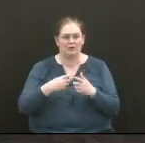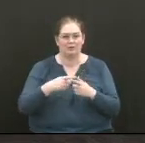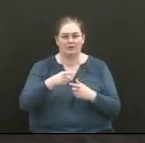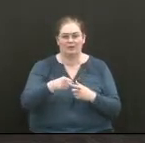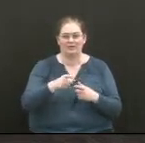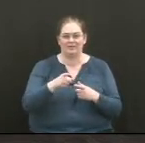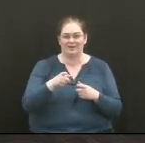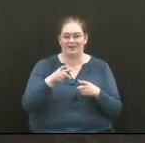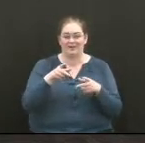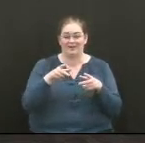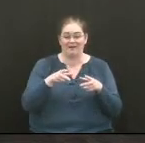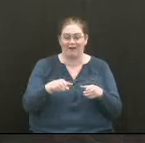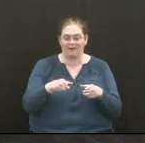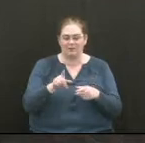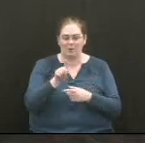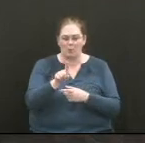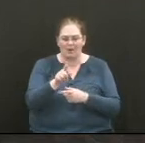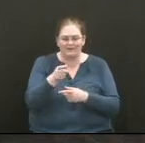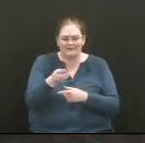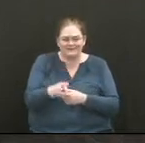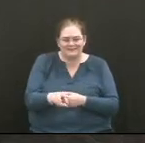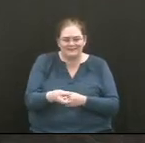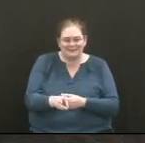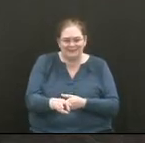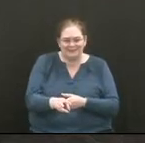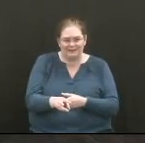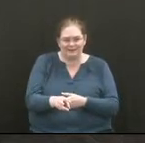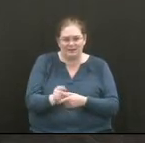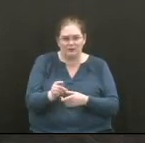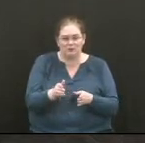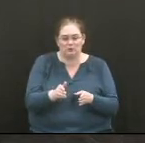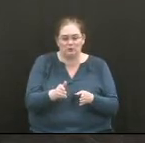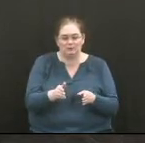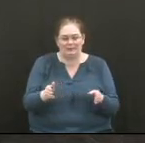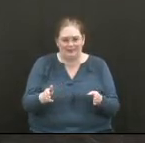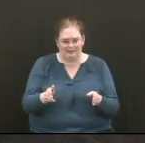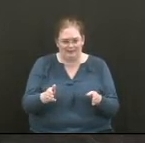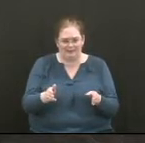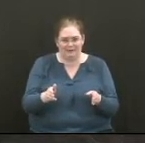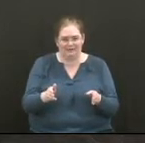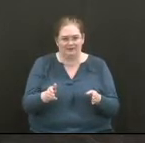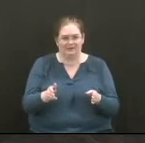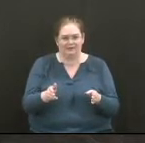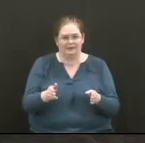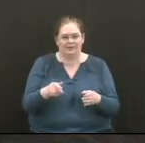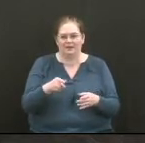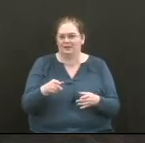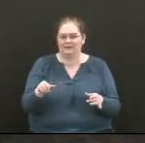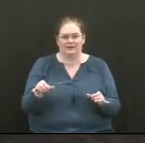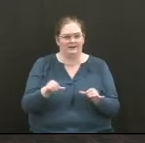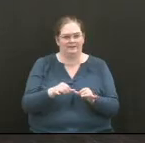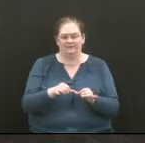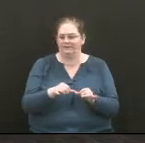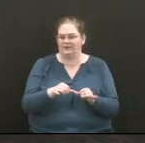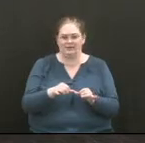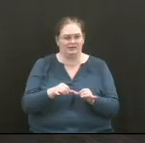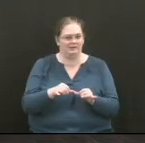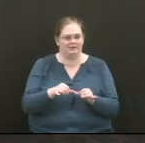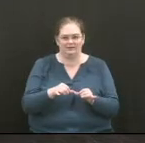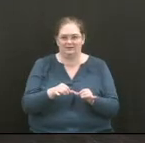ballots 1/16 too big, too wide, and they did not fit in